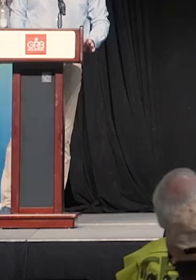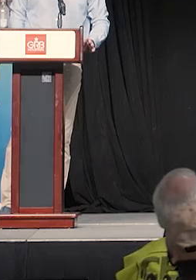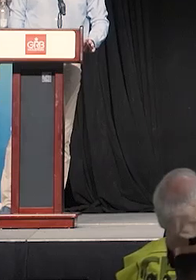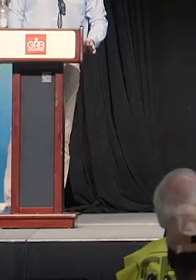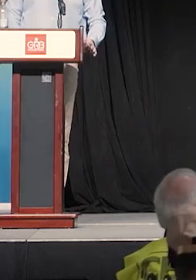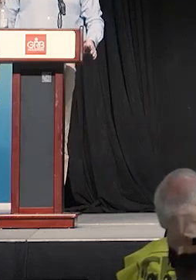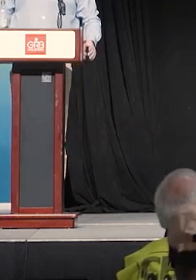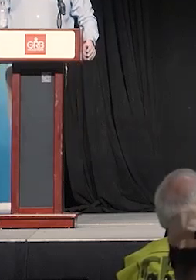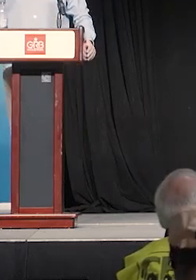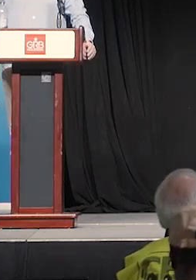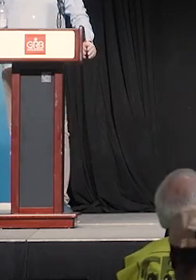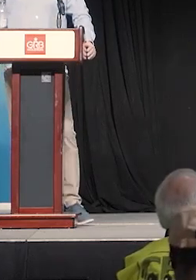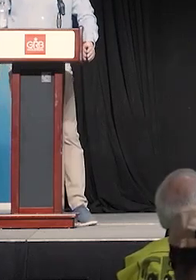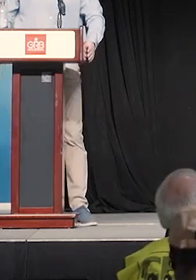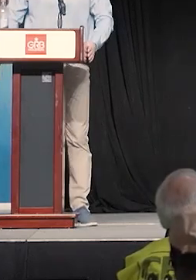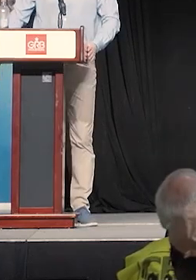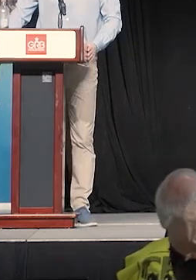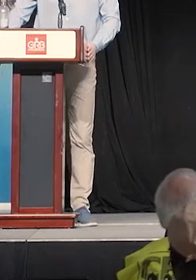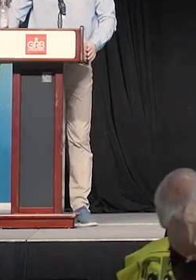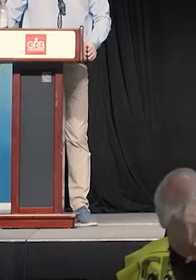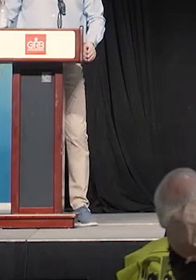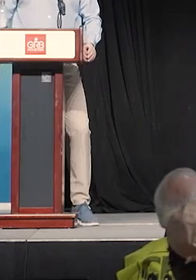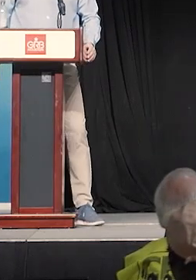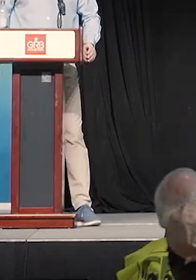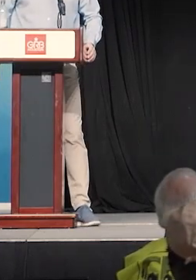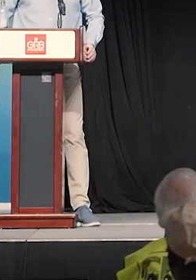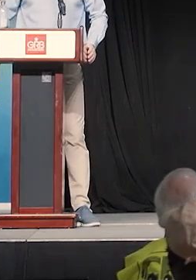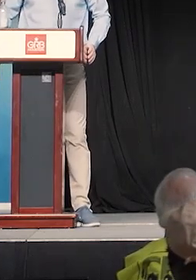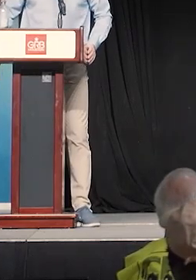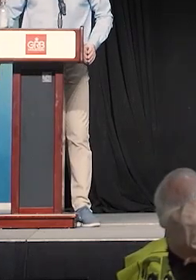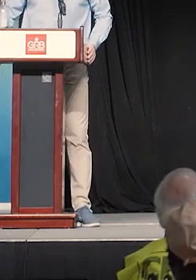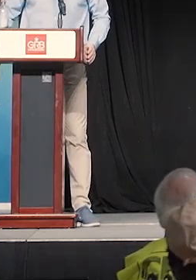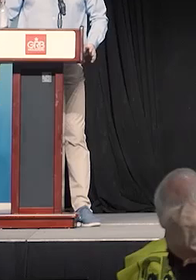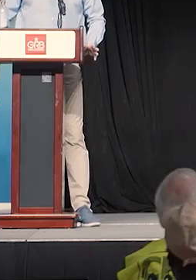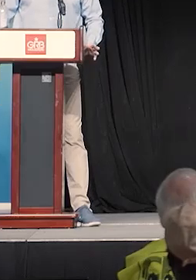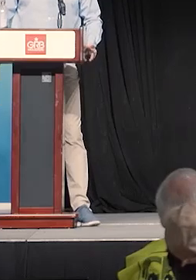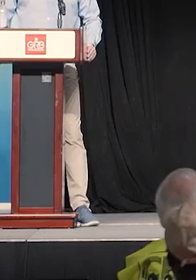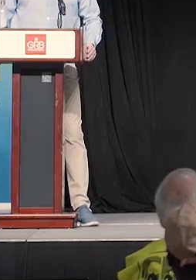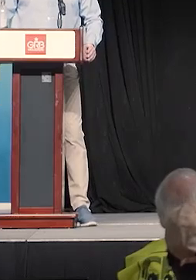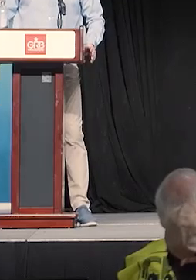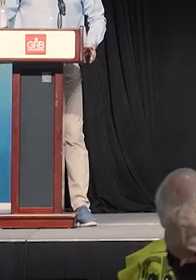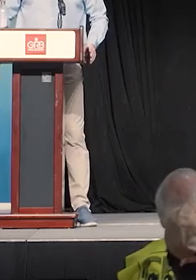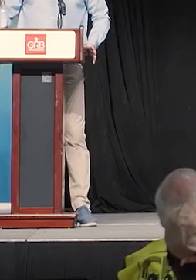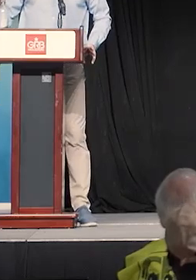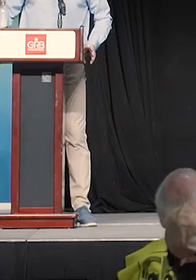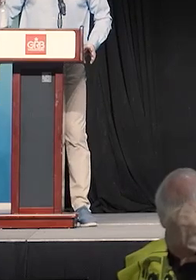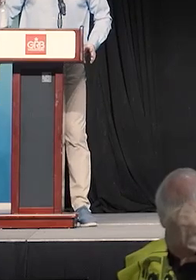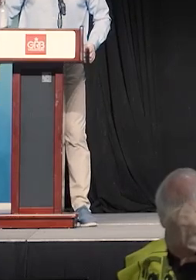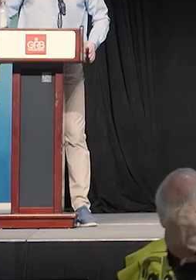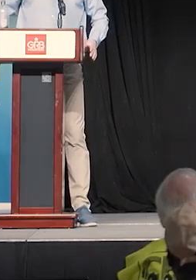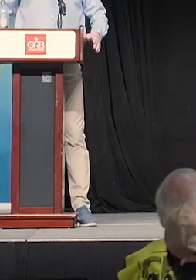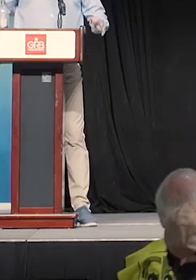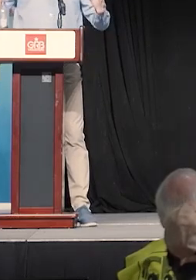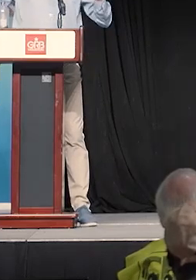here for this coming year. So I wanted to start off with, let's take a look at what we call the main development region of the